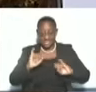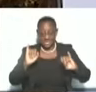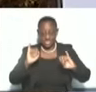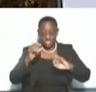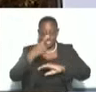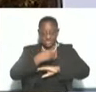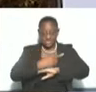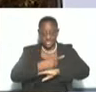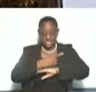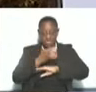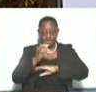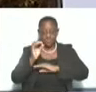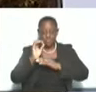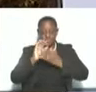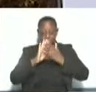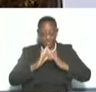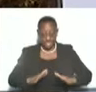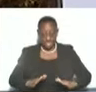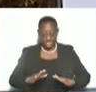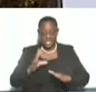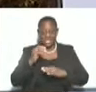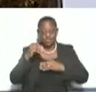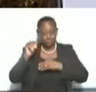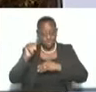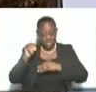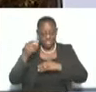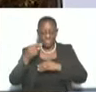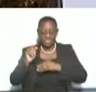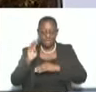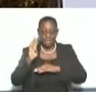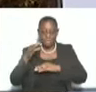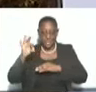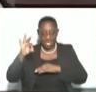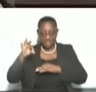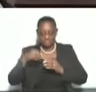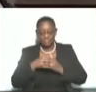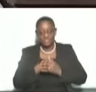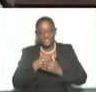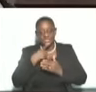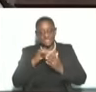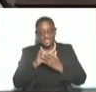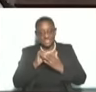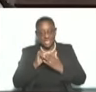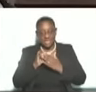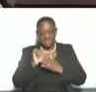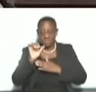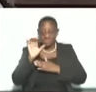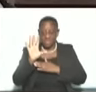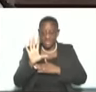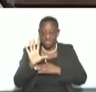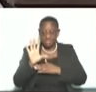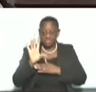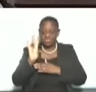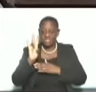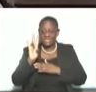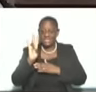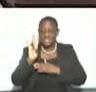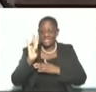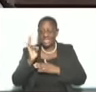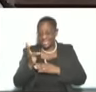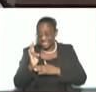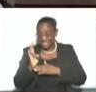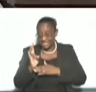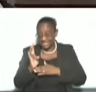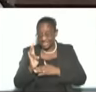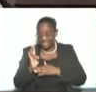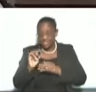getting the chance to ring the famous peace bell. I'm boasting now number 518 out of